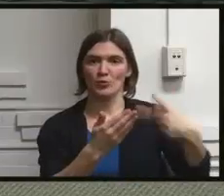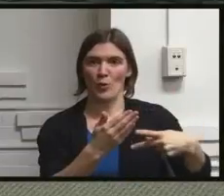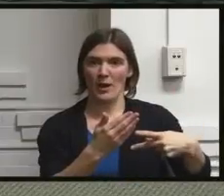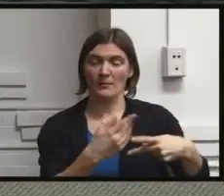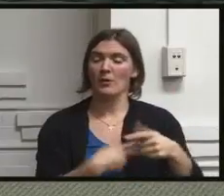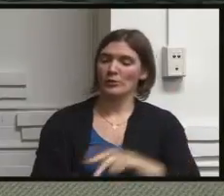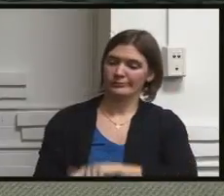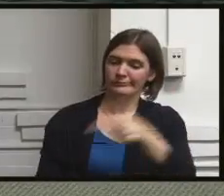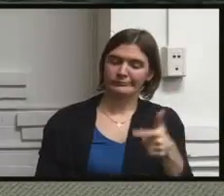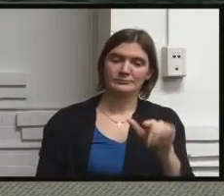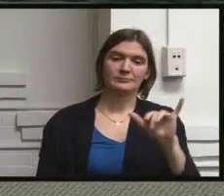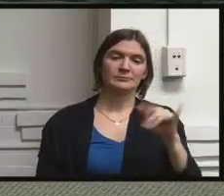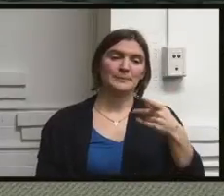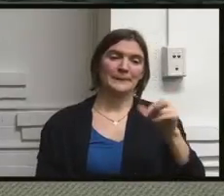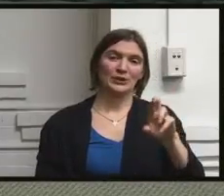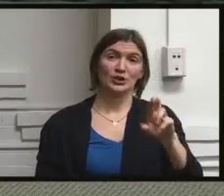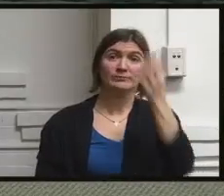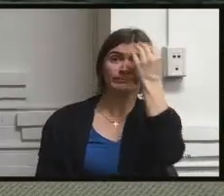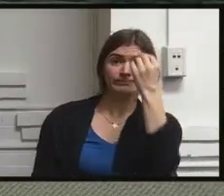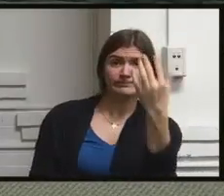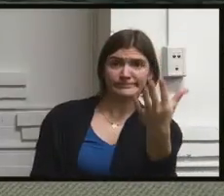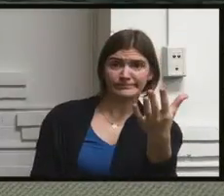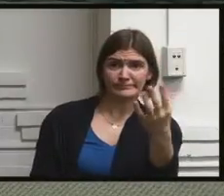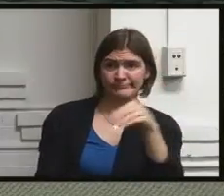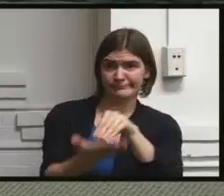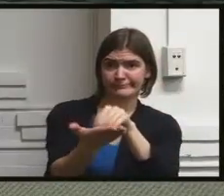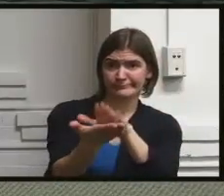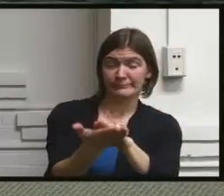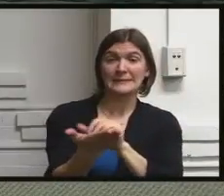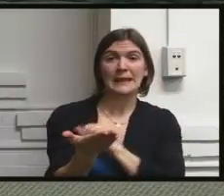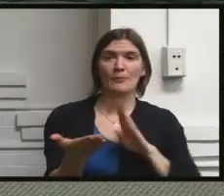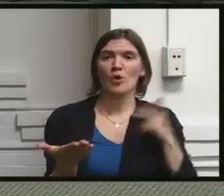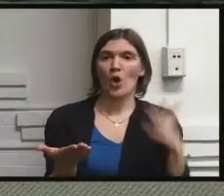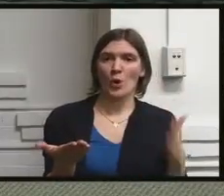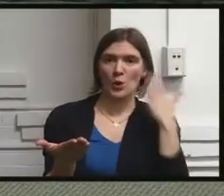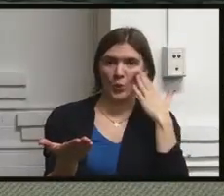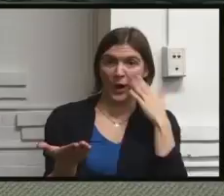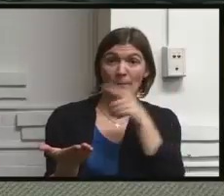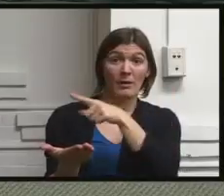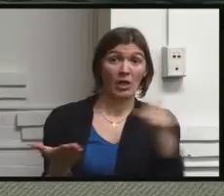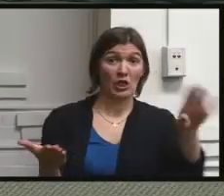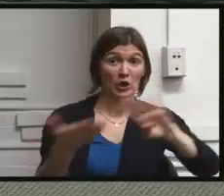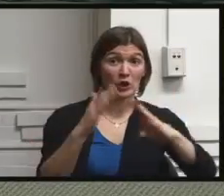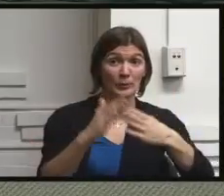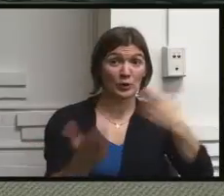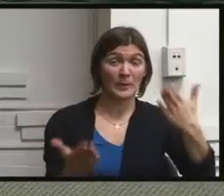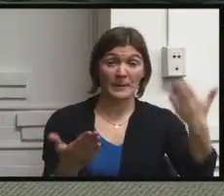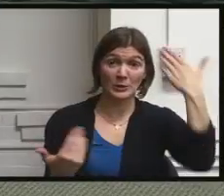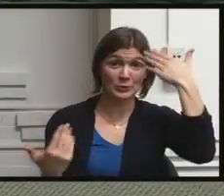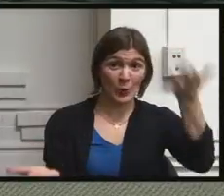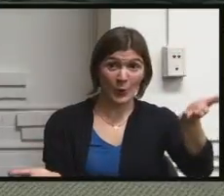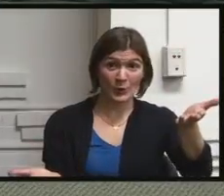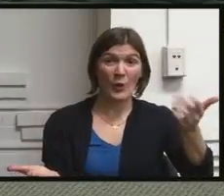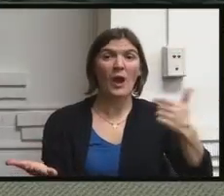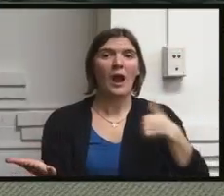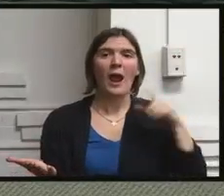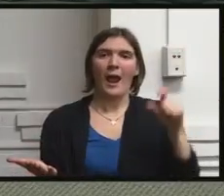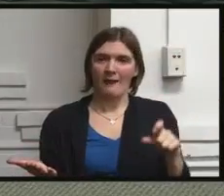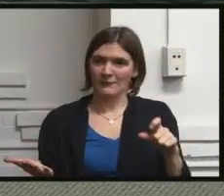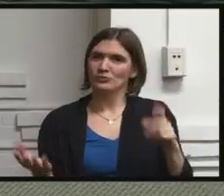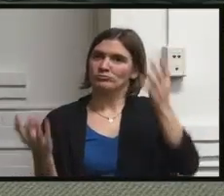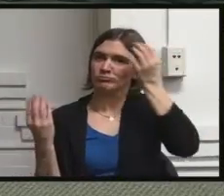Chairman. One quick note for the record. The Select Board's aware of this, but the community is probably not. So I'd like to